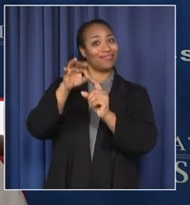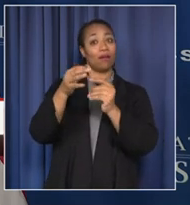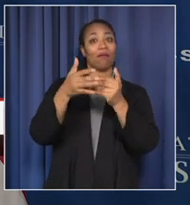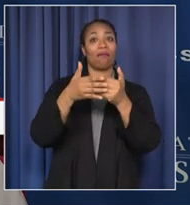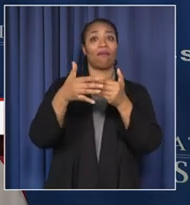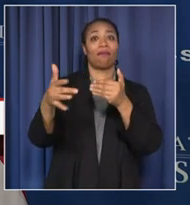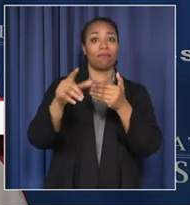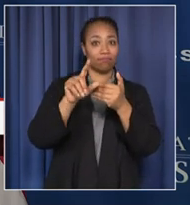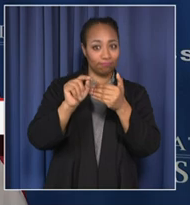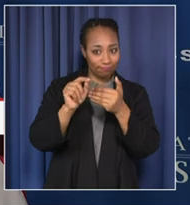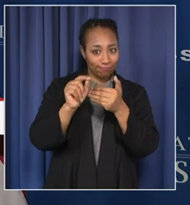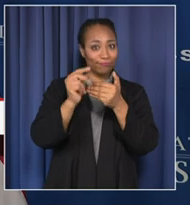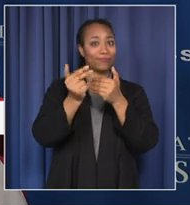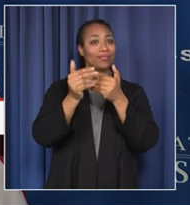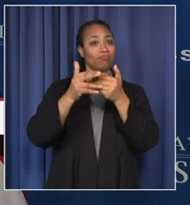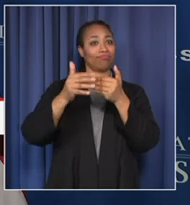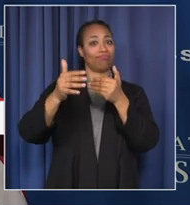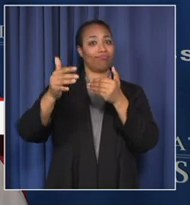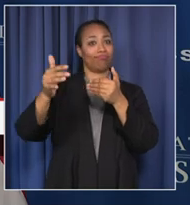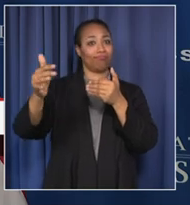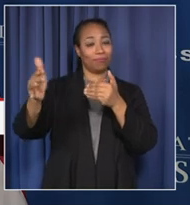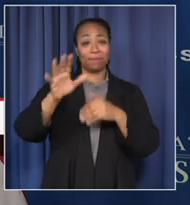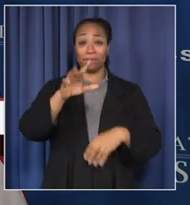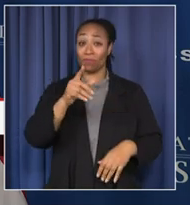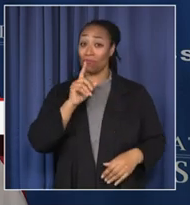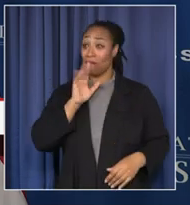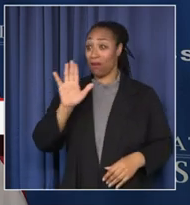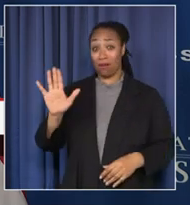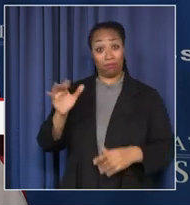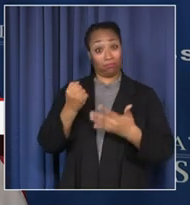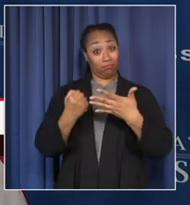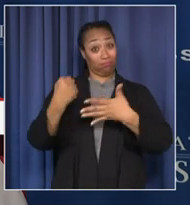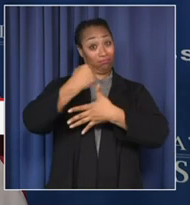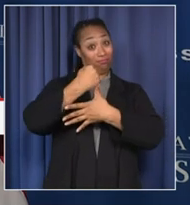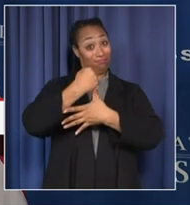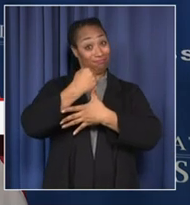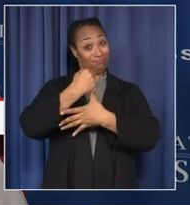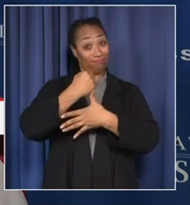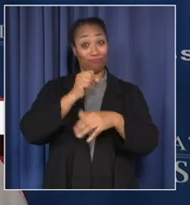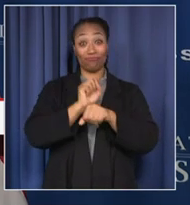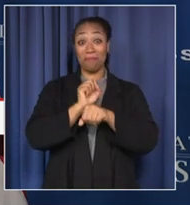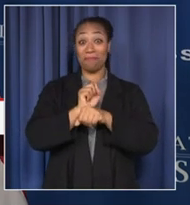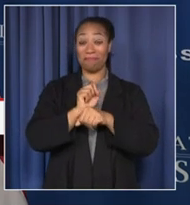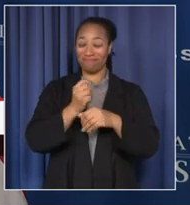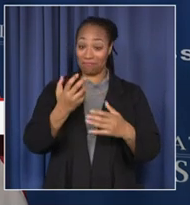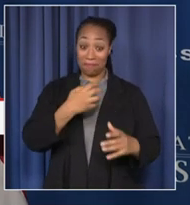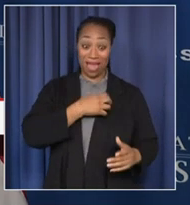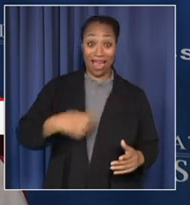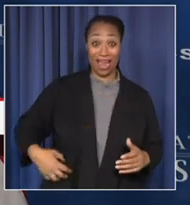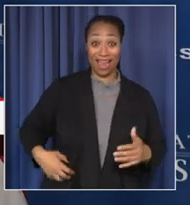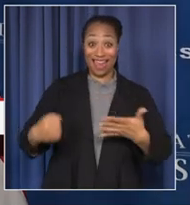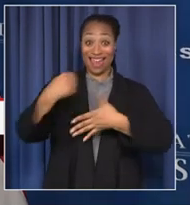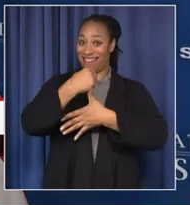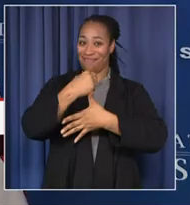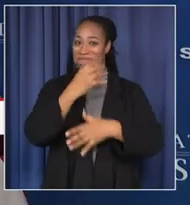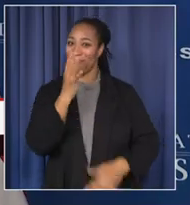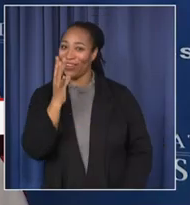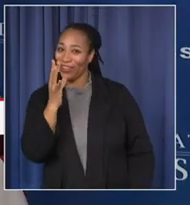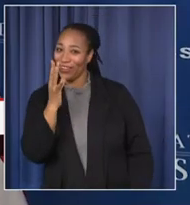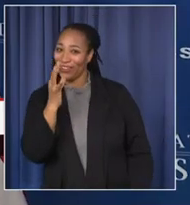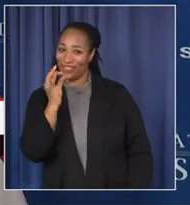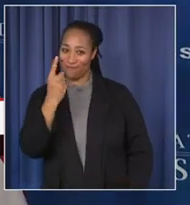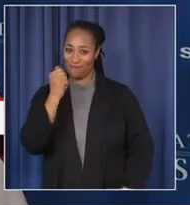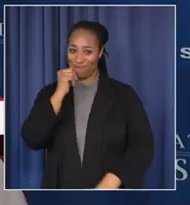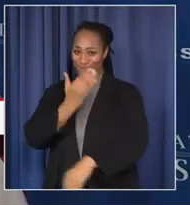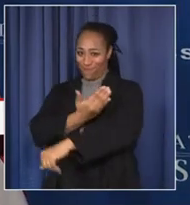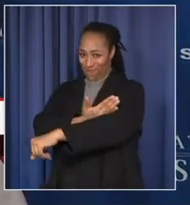Please join me in welcoming, giving a warm National Press Club welcome to Washington, D.C.'s Mayor, Muriel Bowser. Thank you. Thank